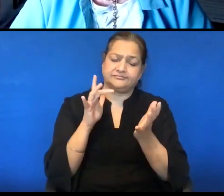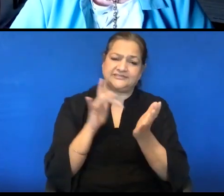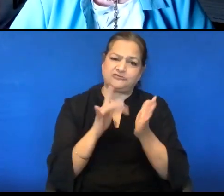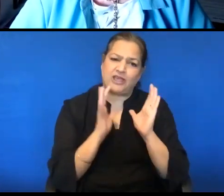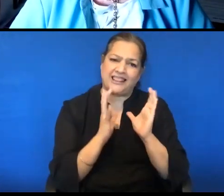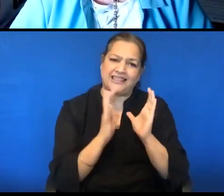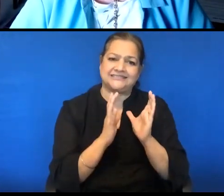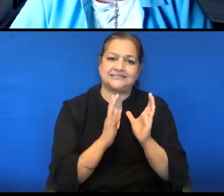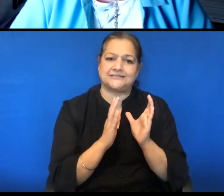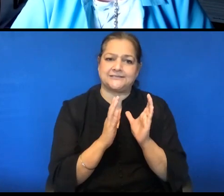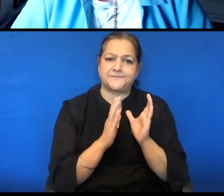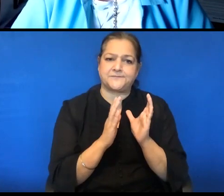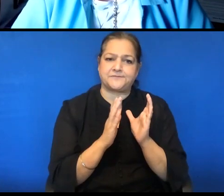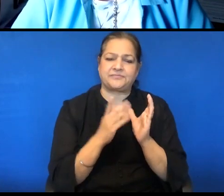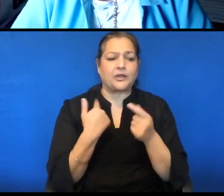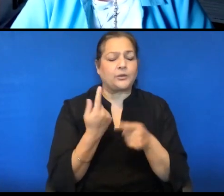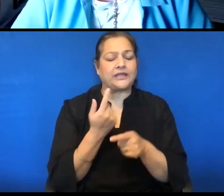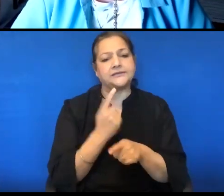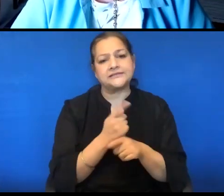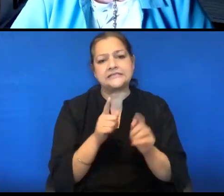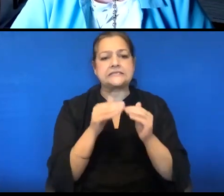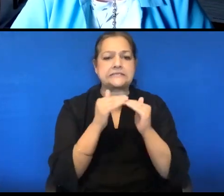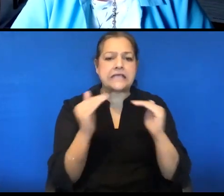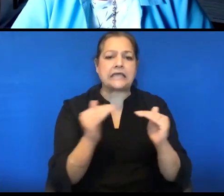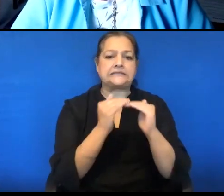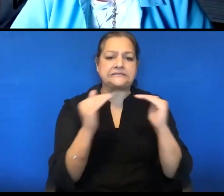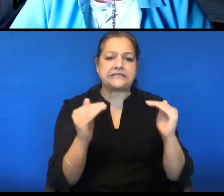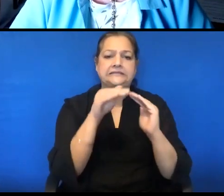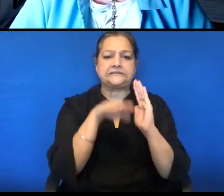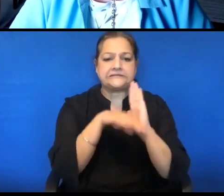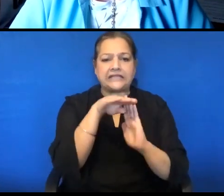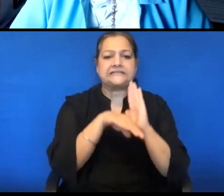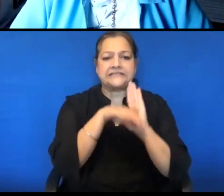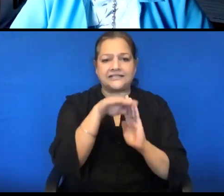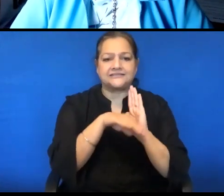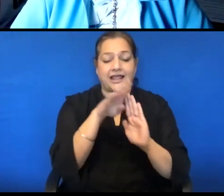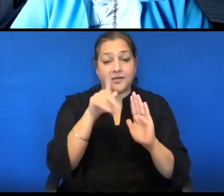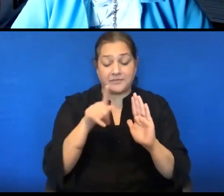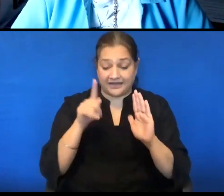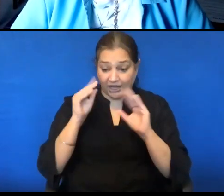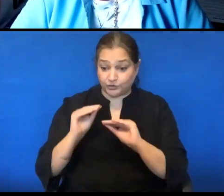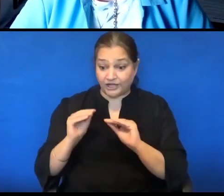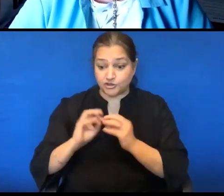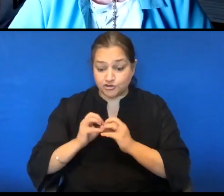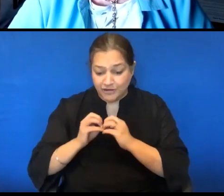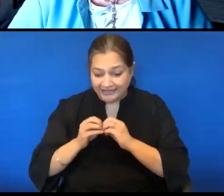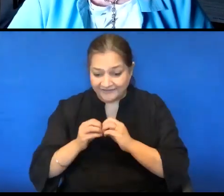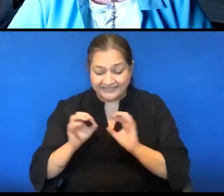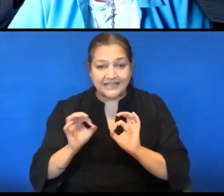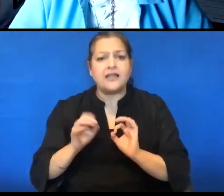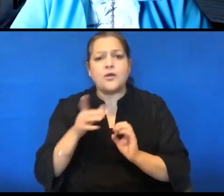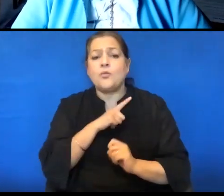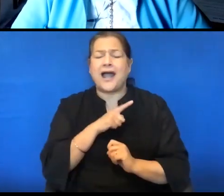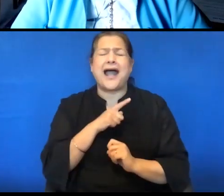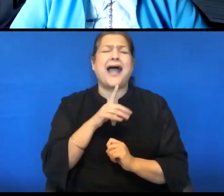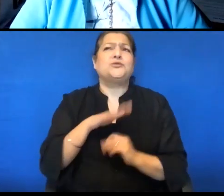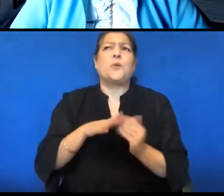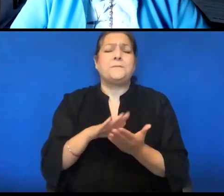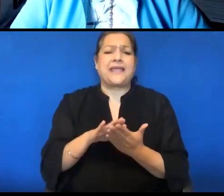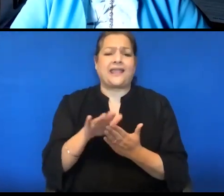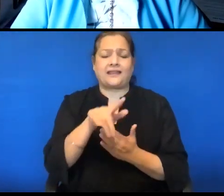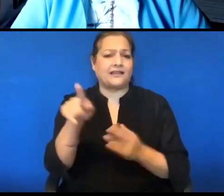standards route, which is squeezes the creativity out of education. I'm not saying there aren't great teachers out there and great people doing